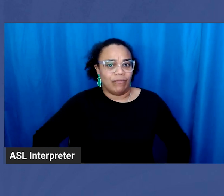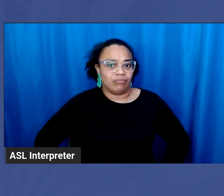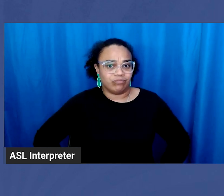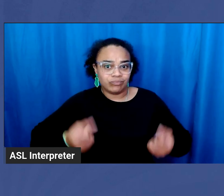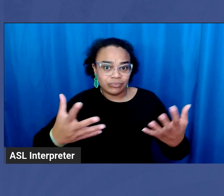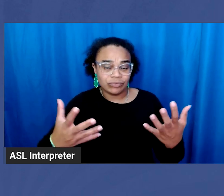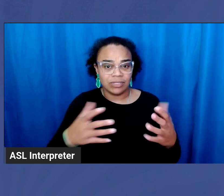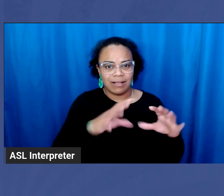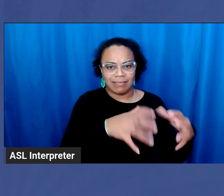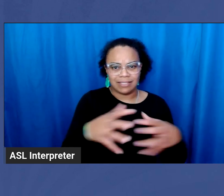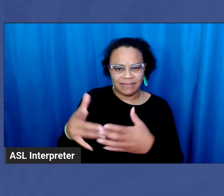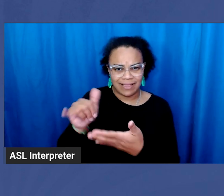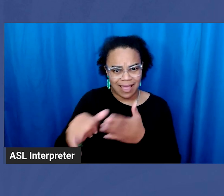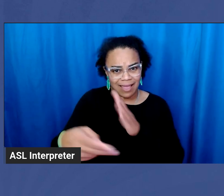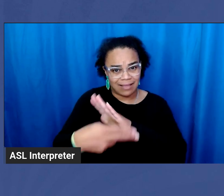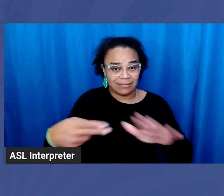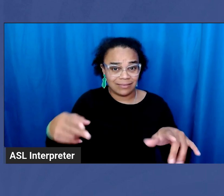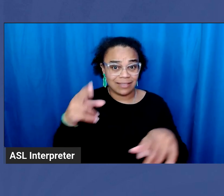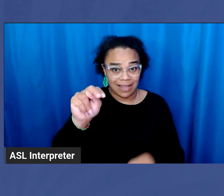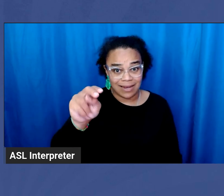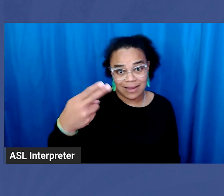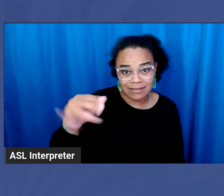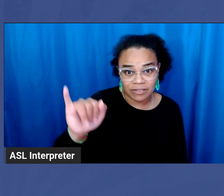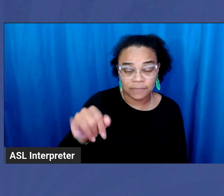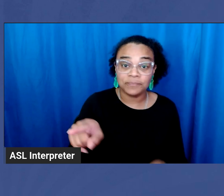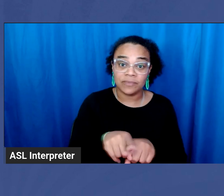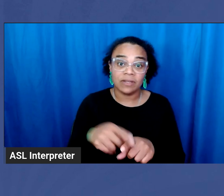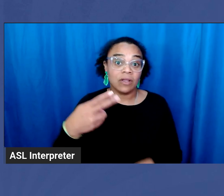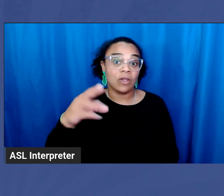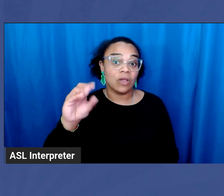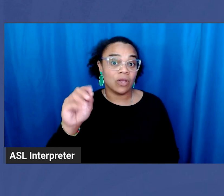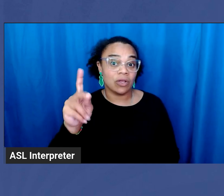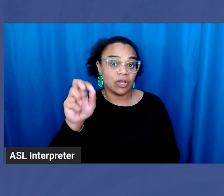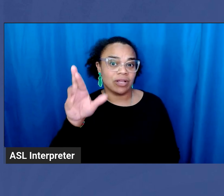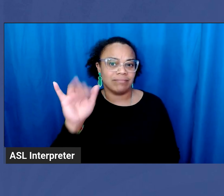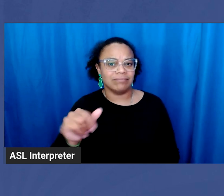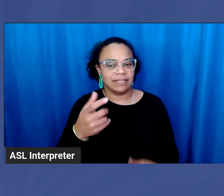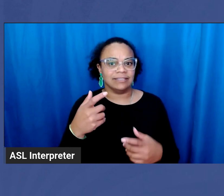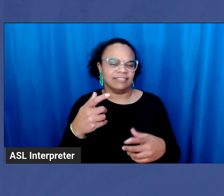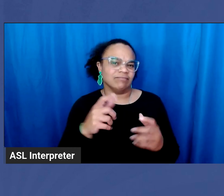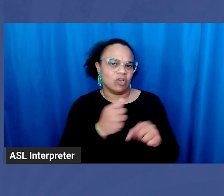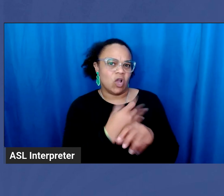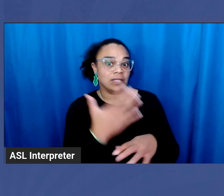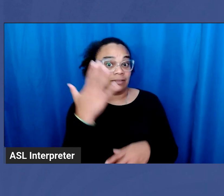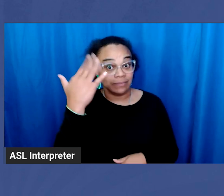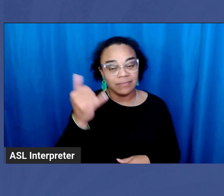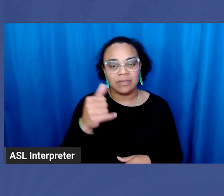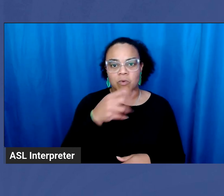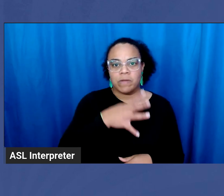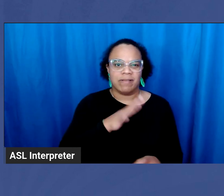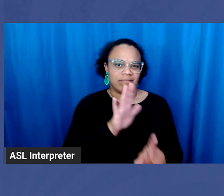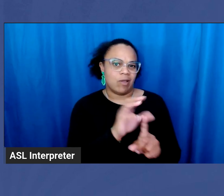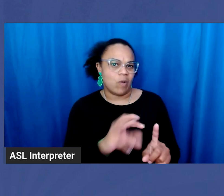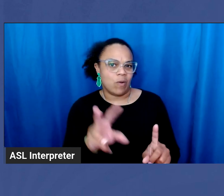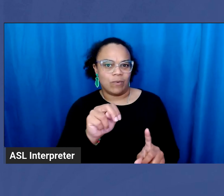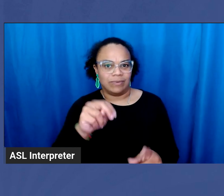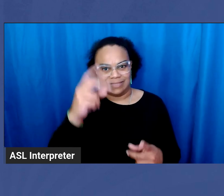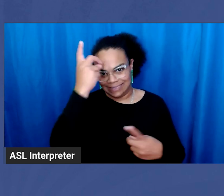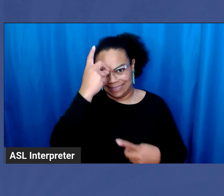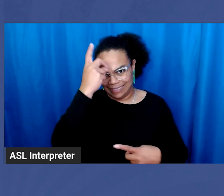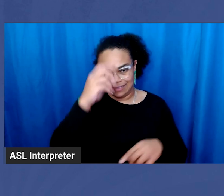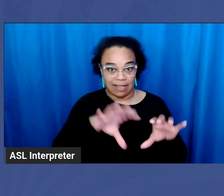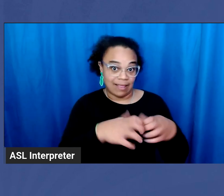that NHI as a hooker. It's born of woman's own disease. Classify